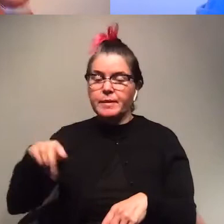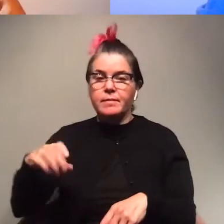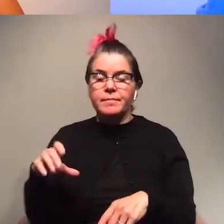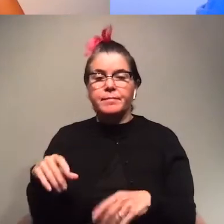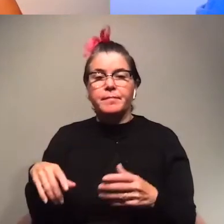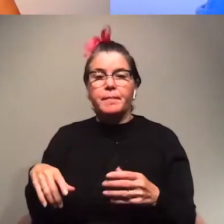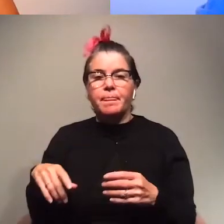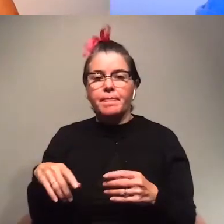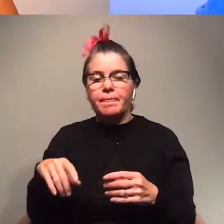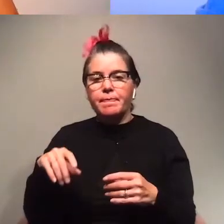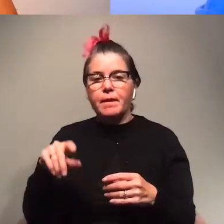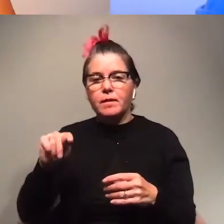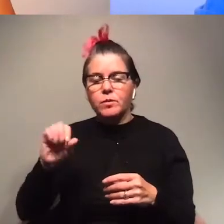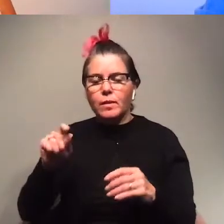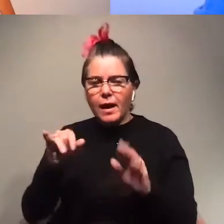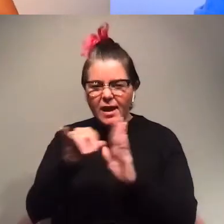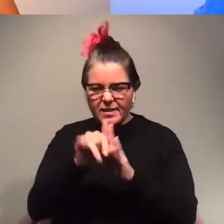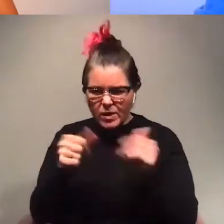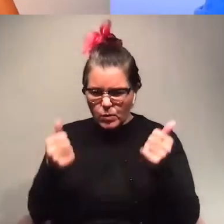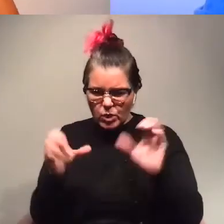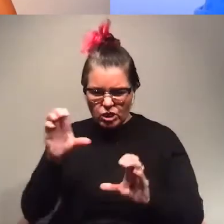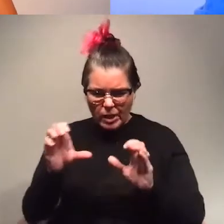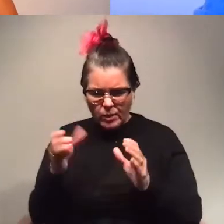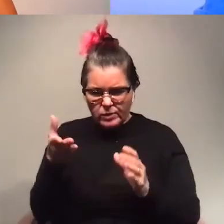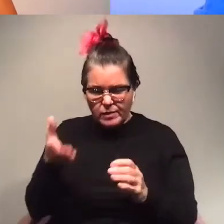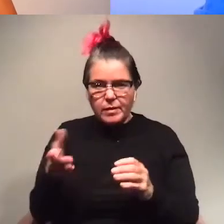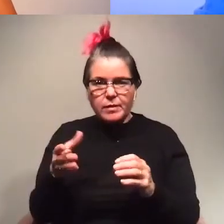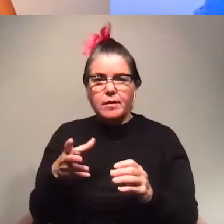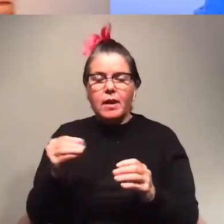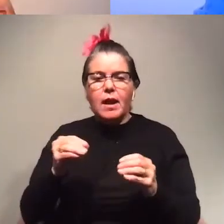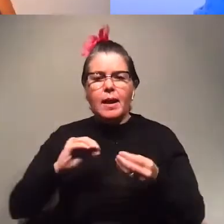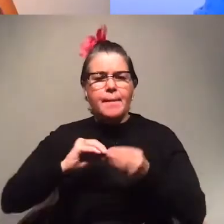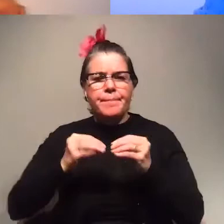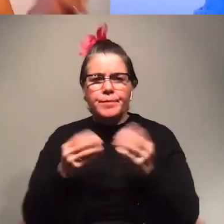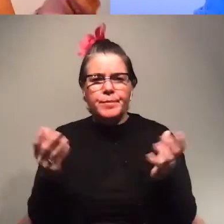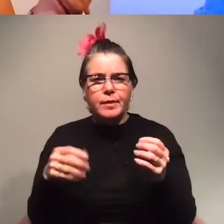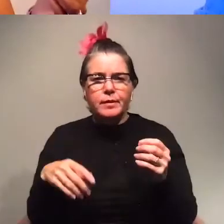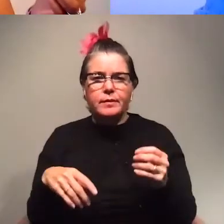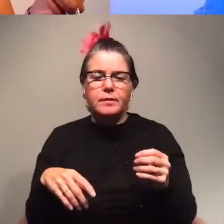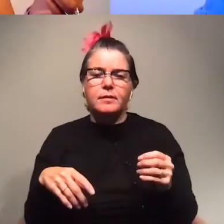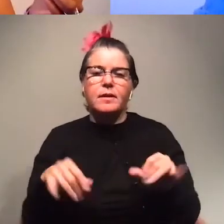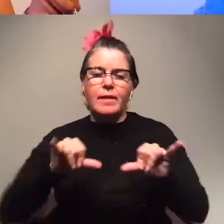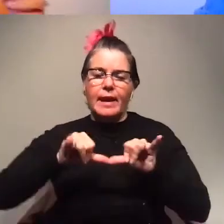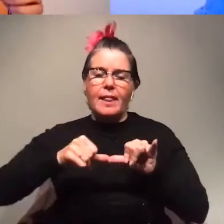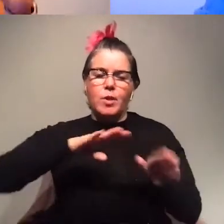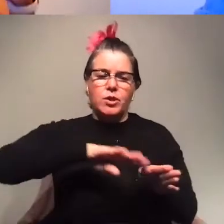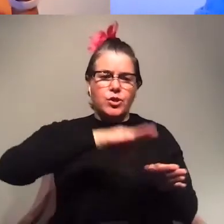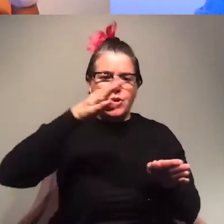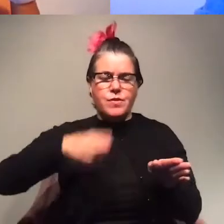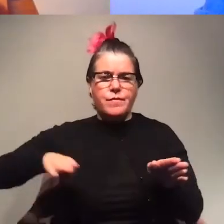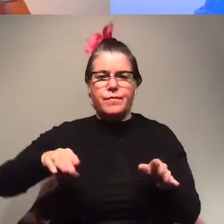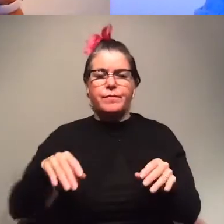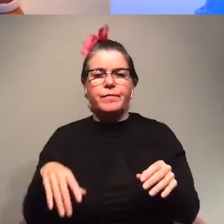just identify the chemicals that are present, and then even sometimes quantify them with what are called calibration curves. And these are